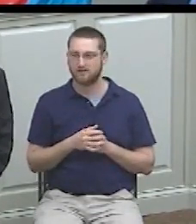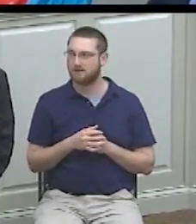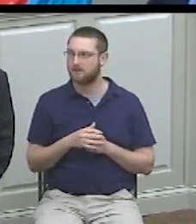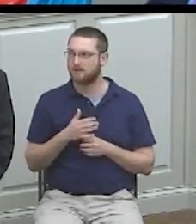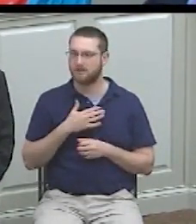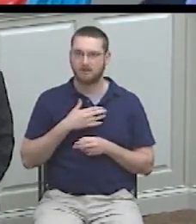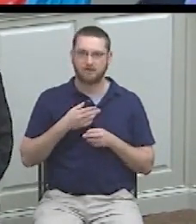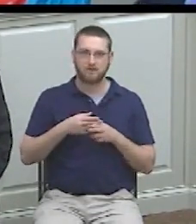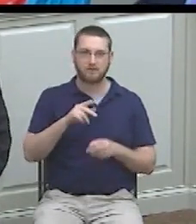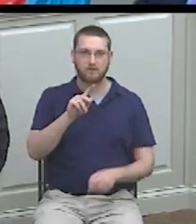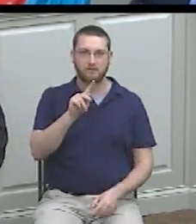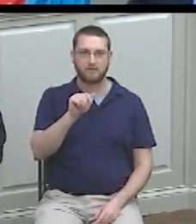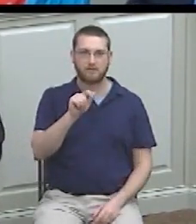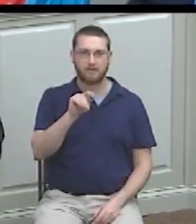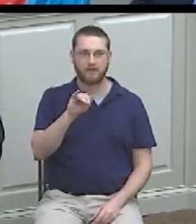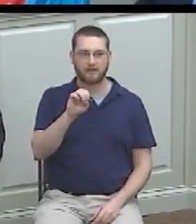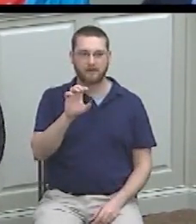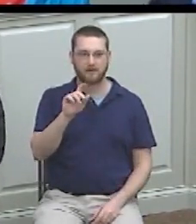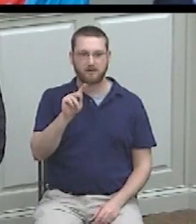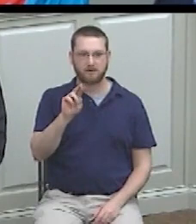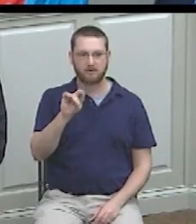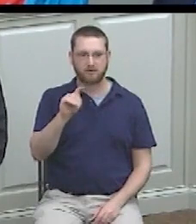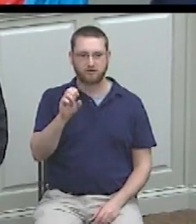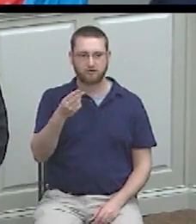Katie Critchfield, and my parents are also